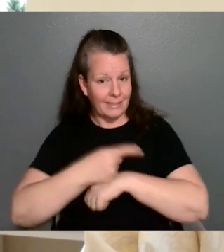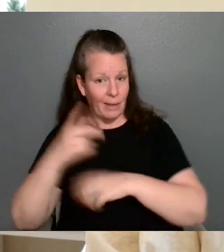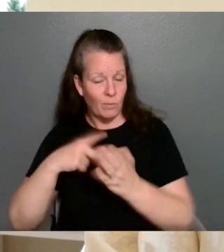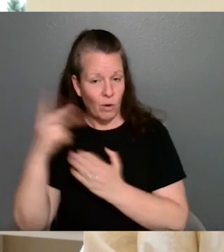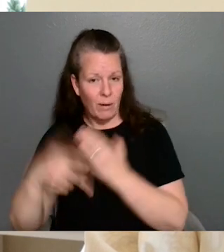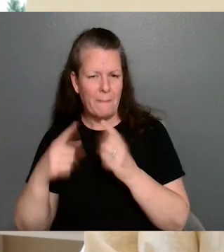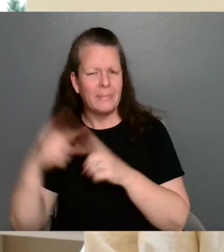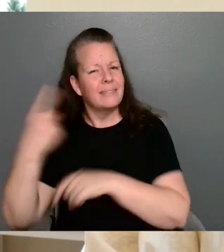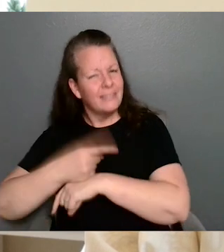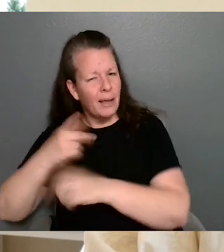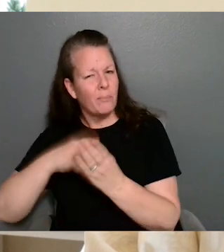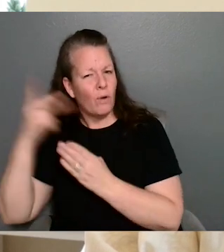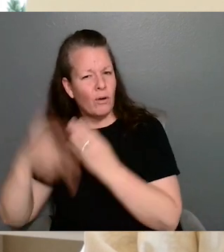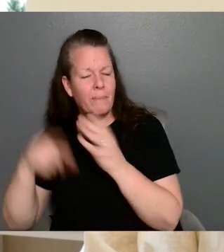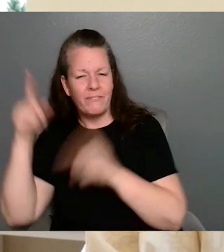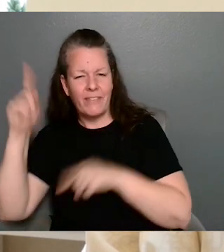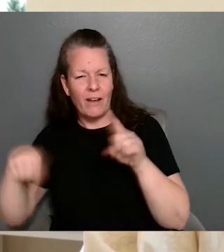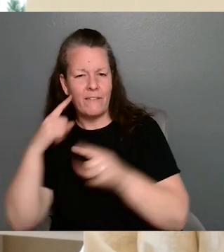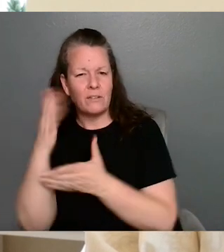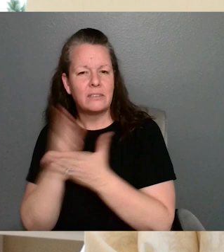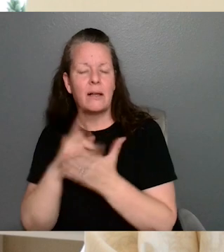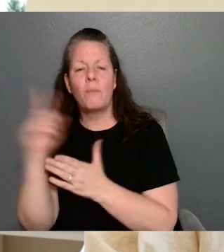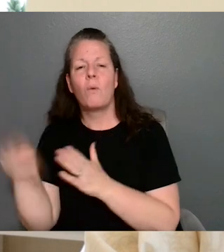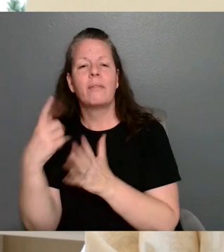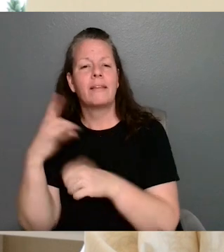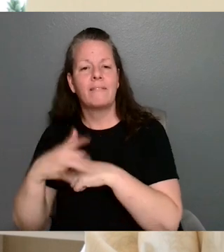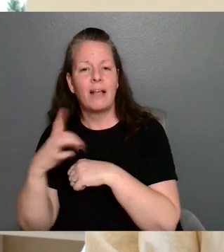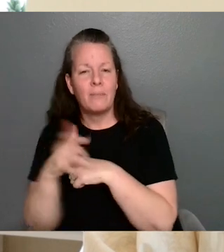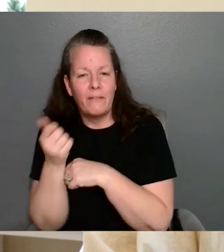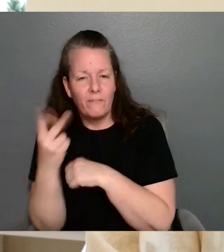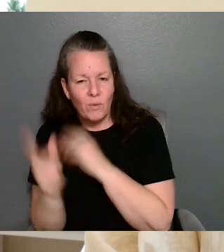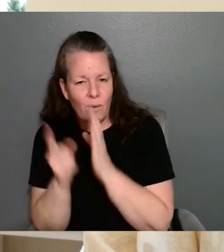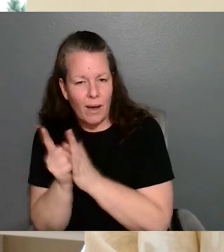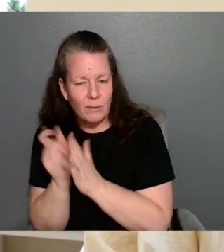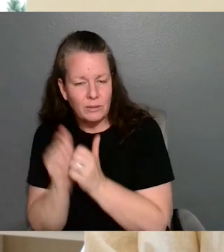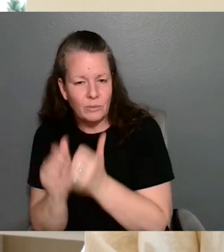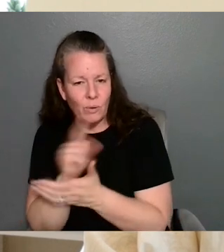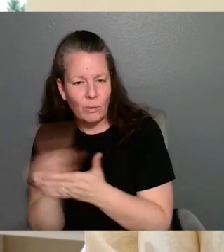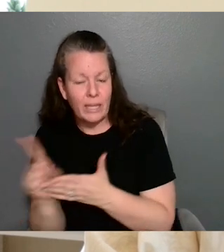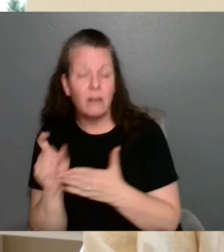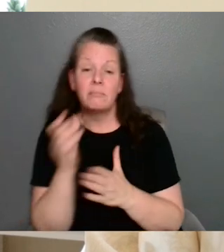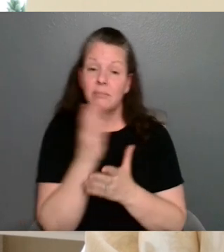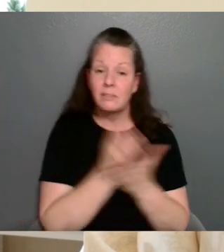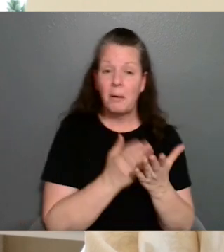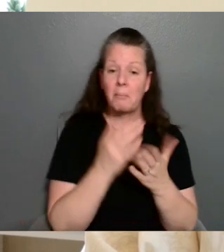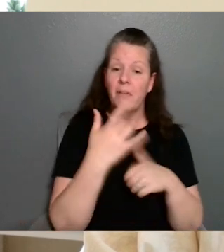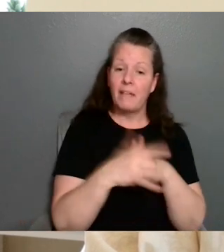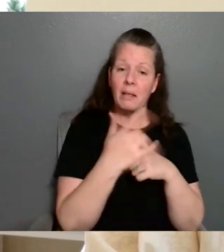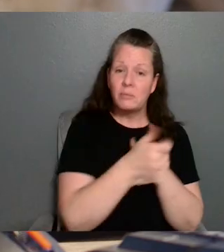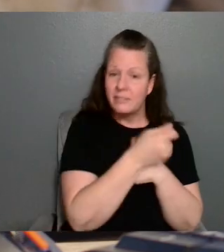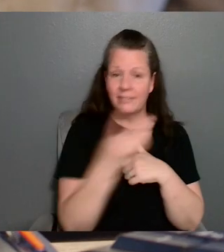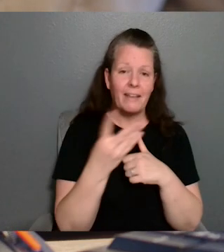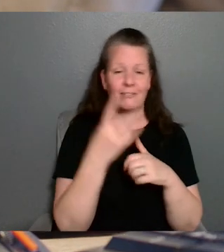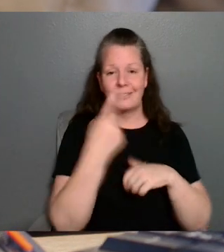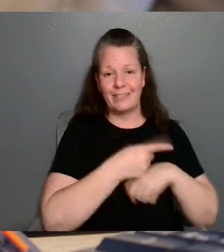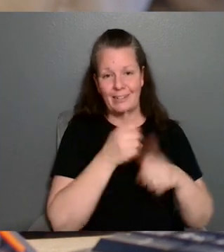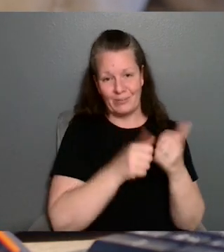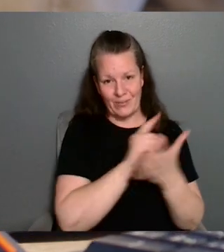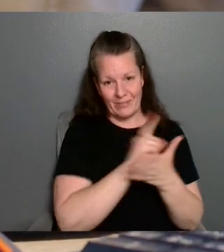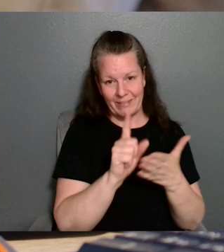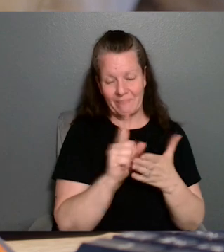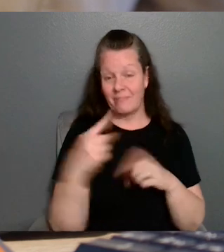programs vary with some that are available for only a few hours a week and some that are also available several days a week. As